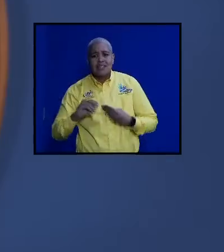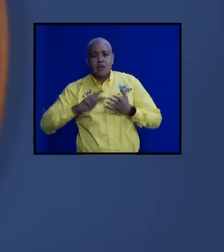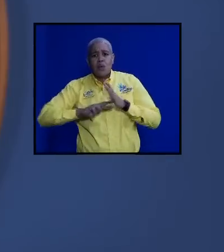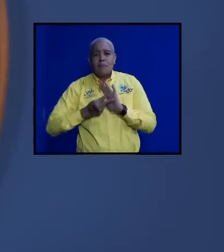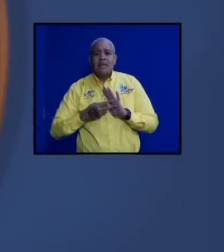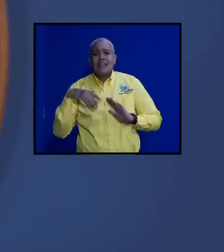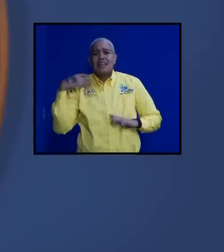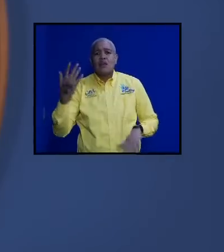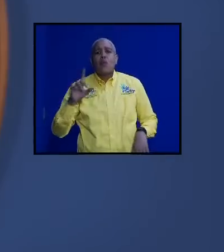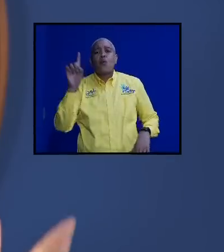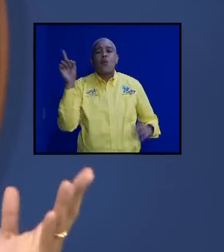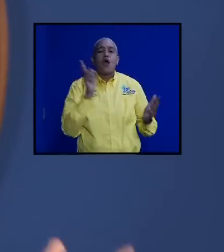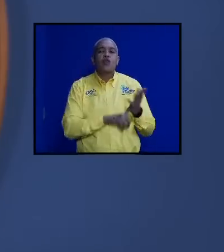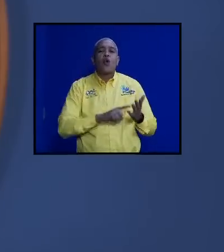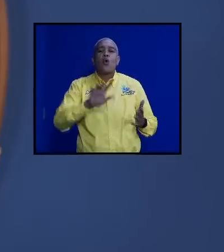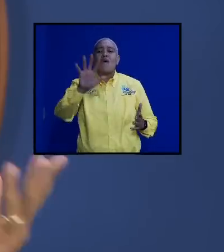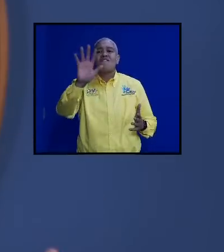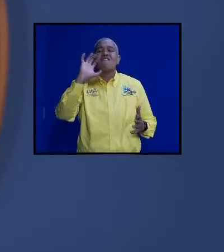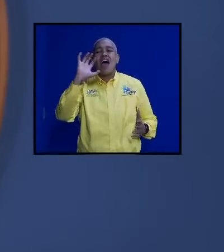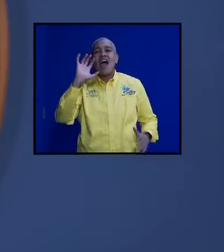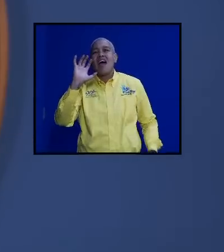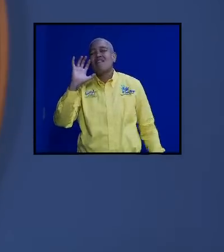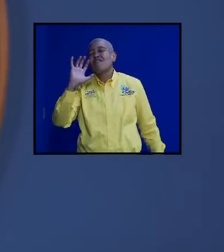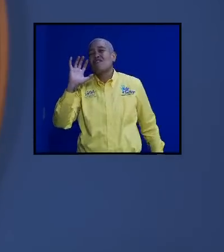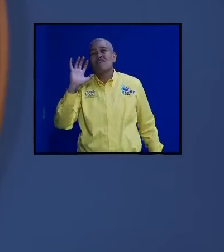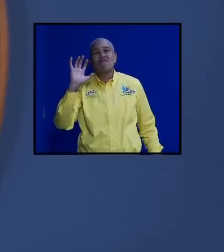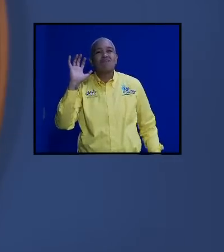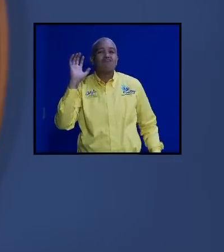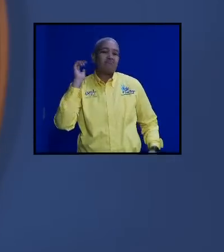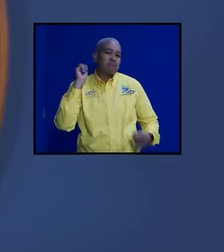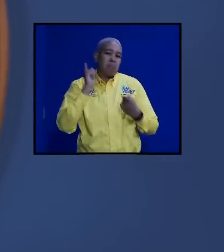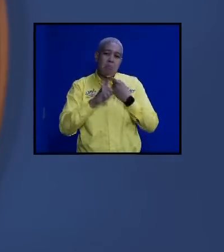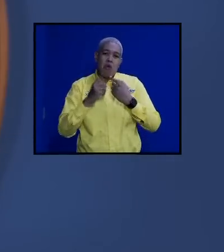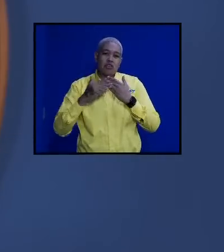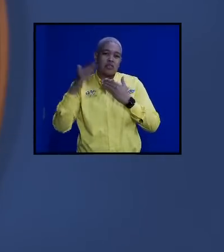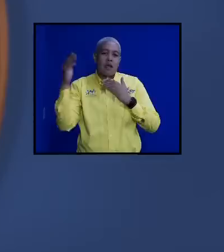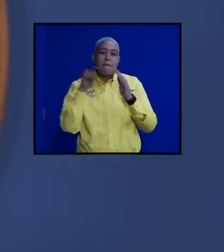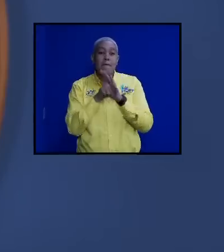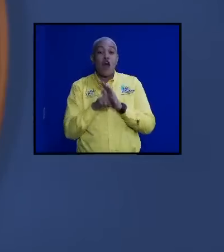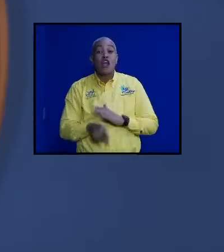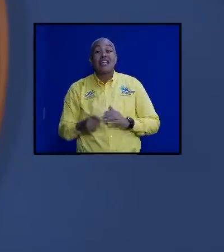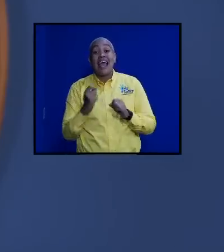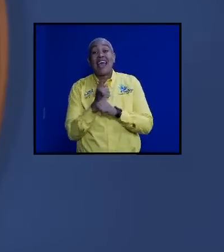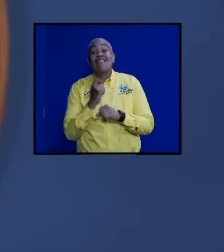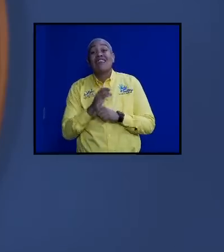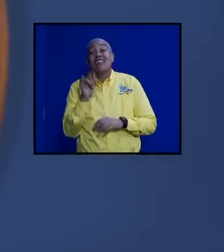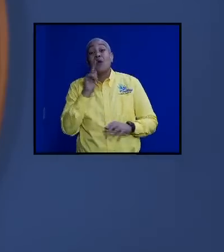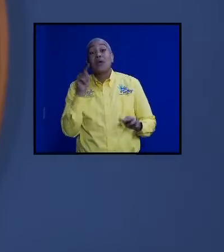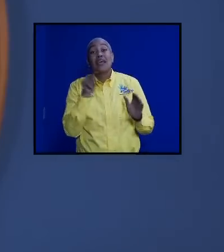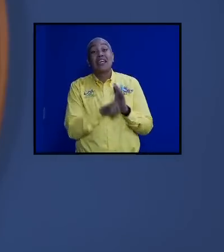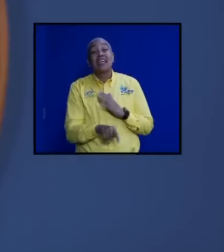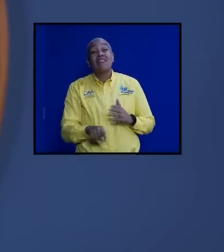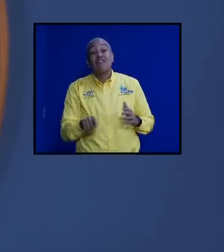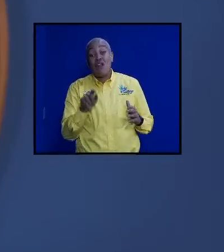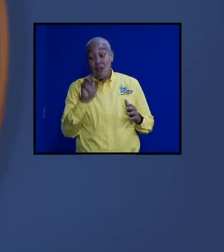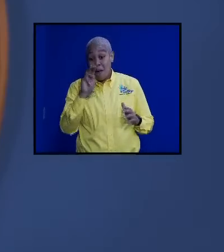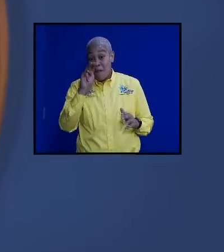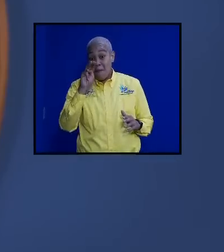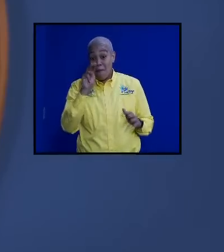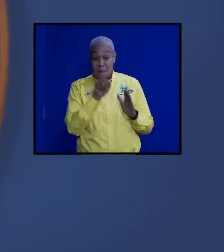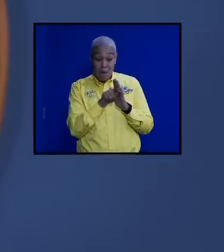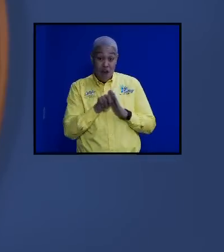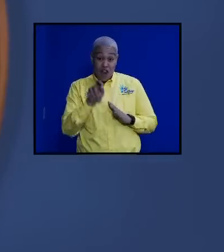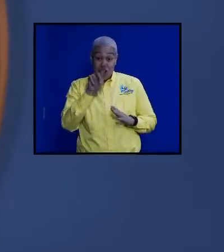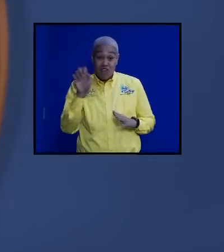mean 1,500 and plus murders in a year. That would give you a murder rate of about 56 per